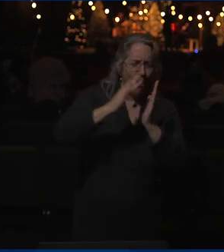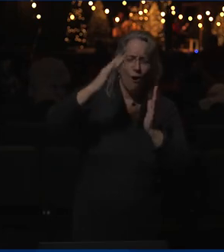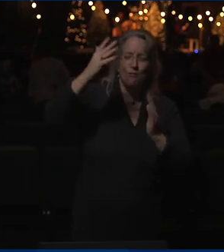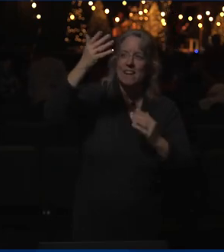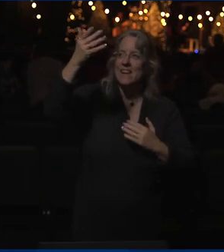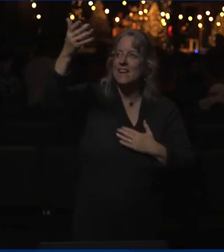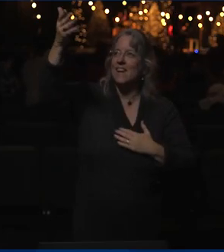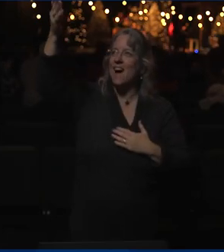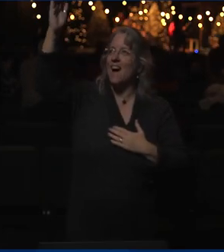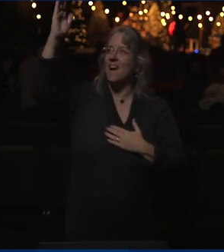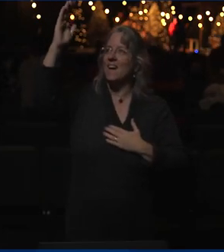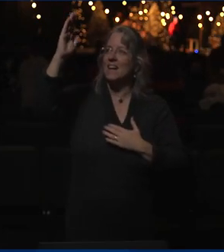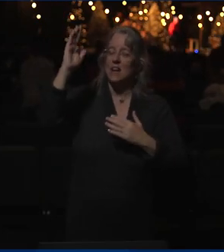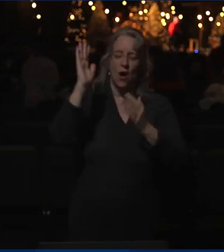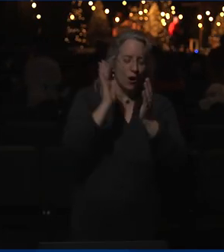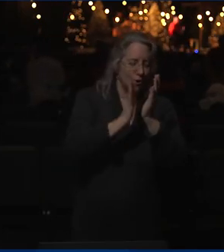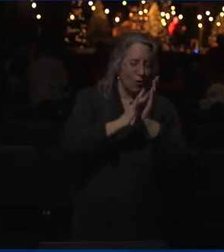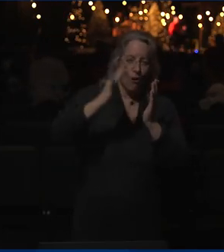God.